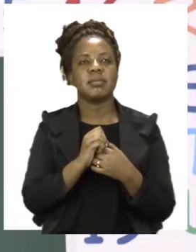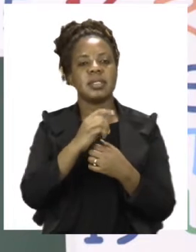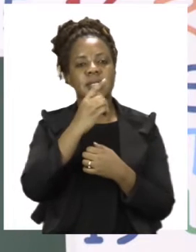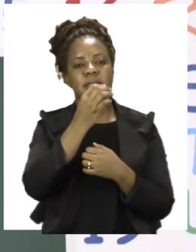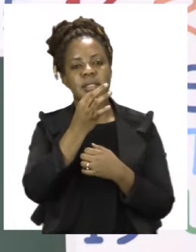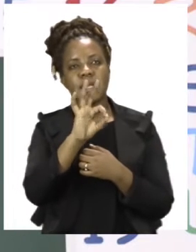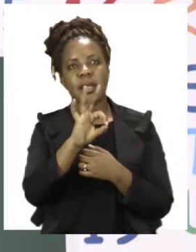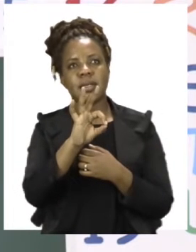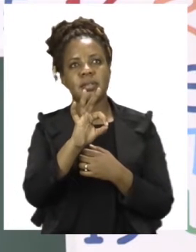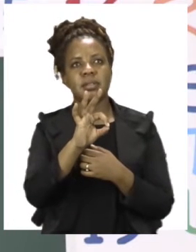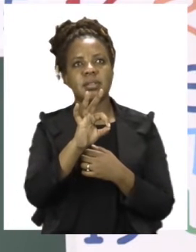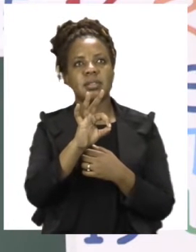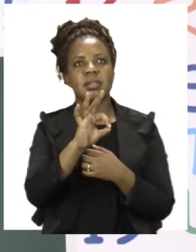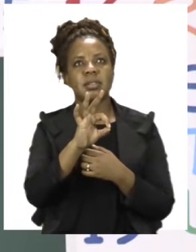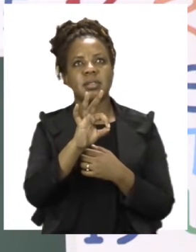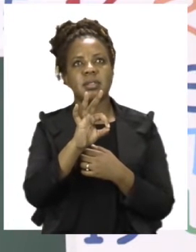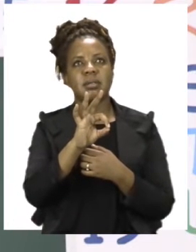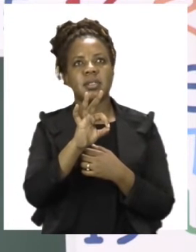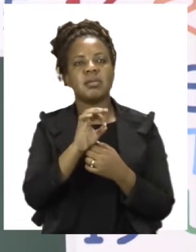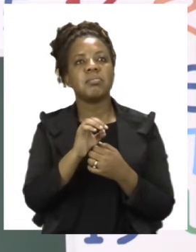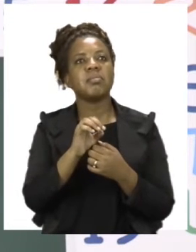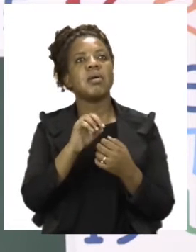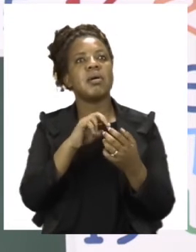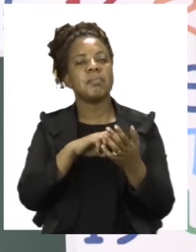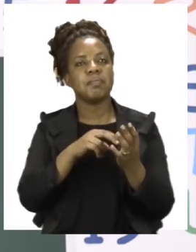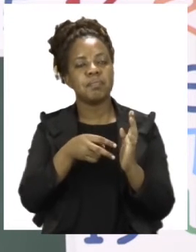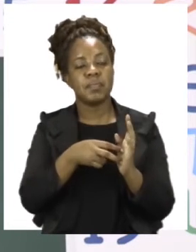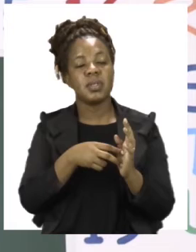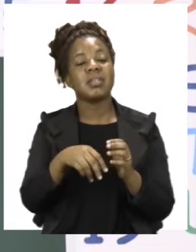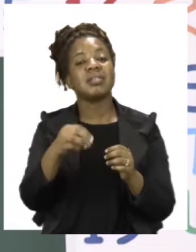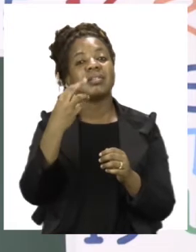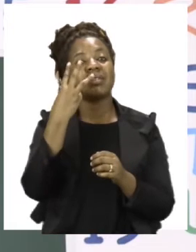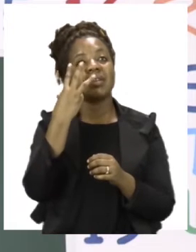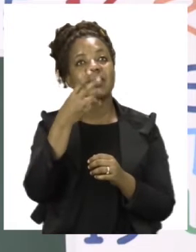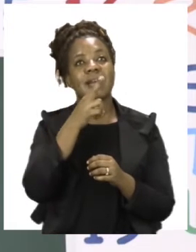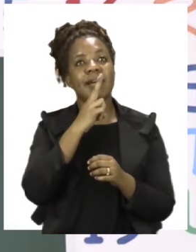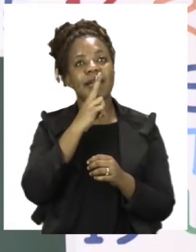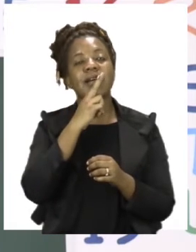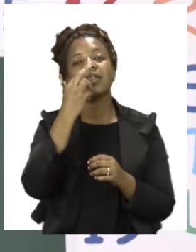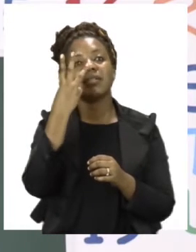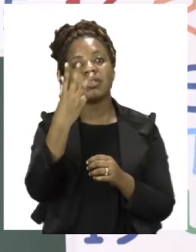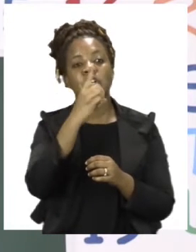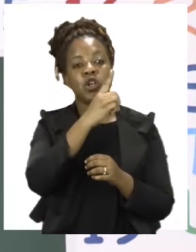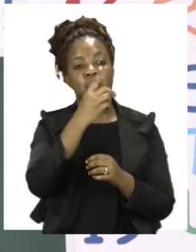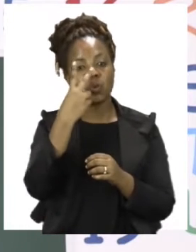9. So that means it is 3. So we are going to write our number 3